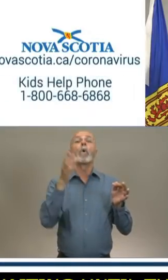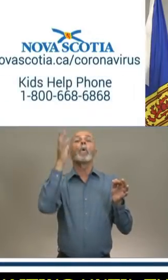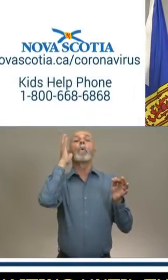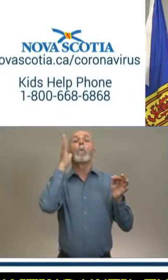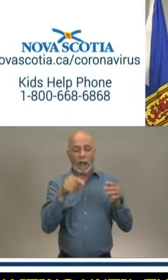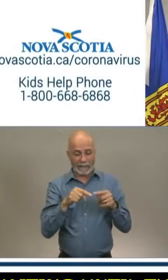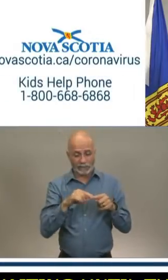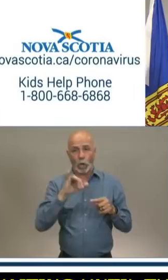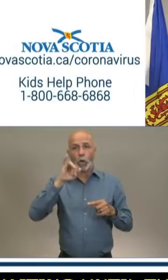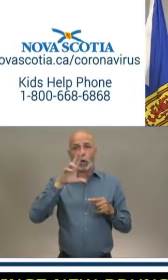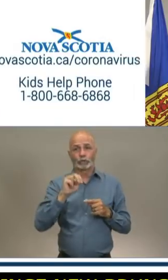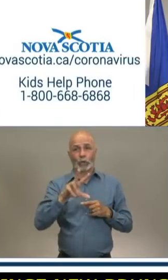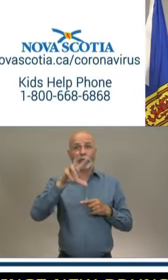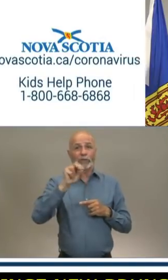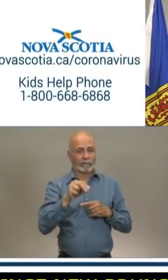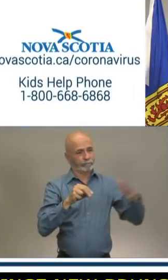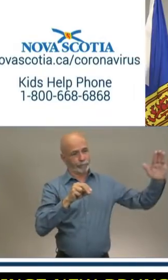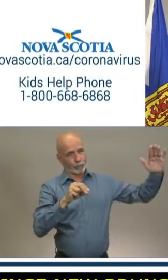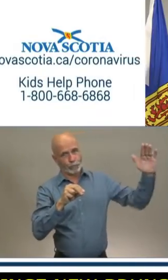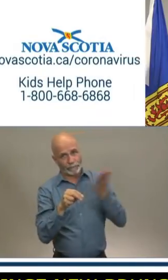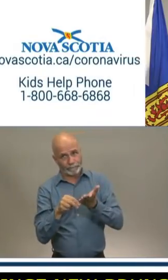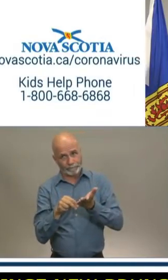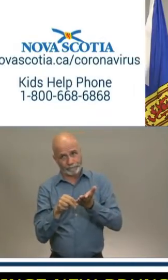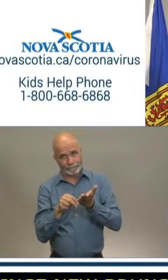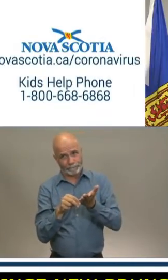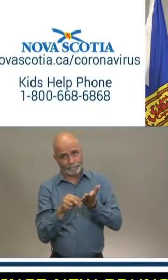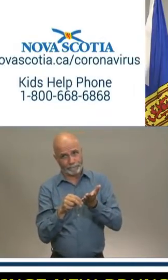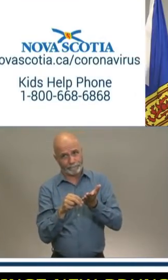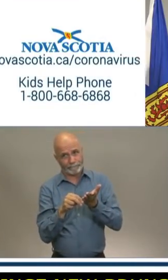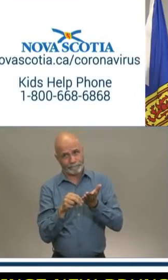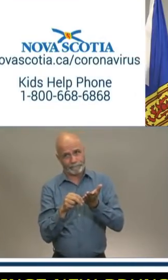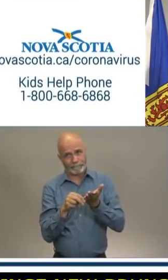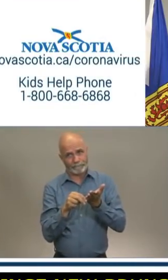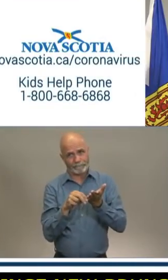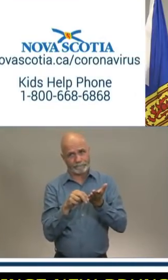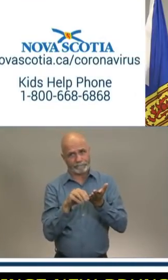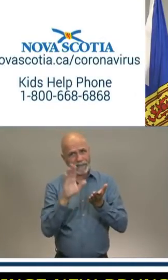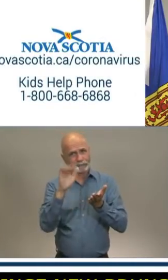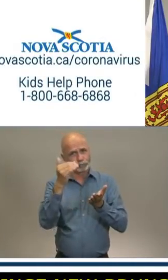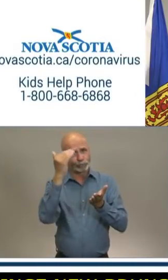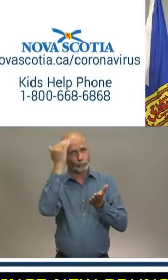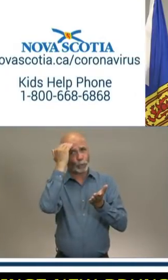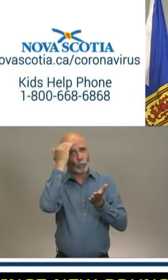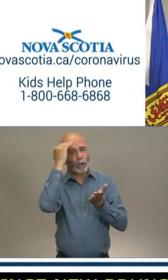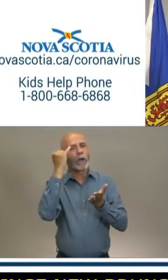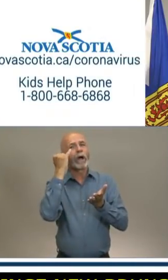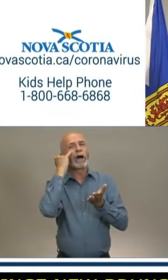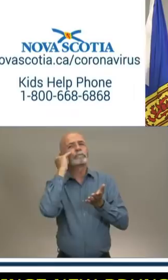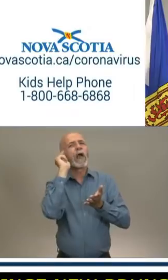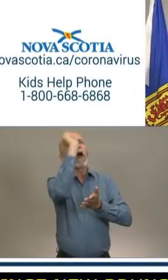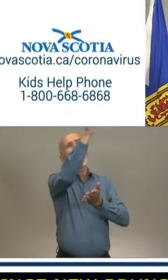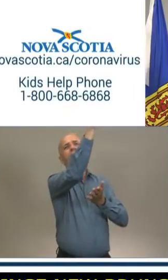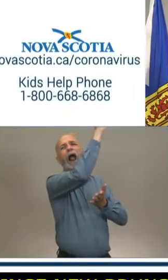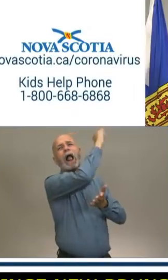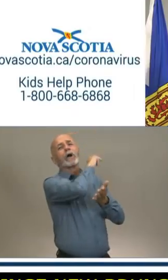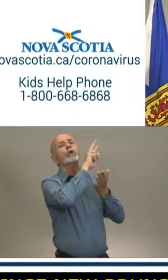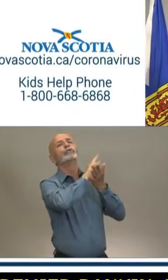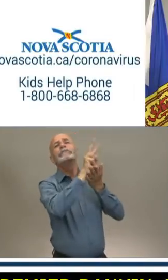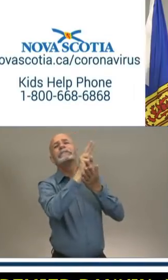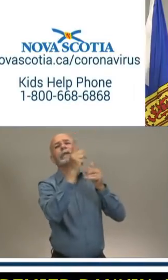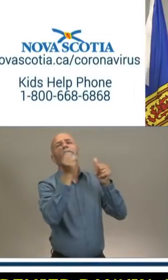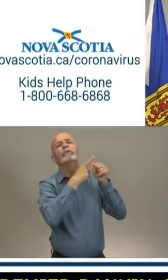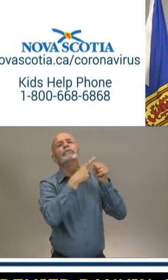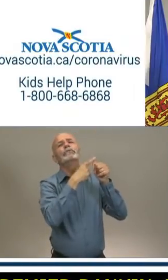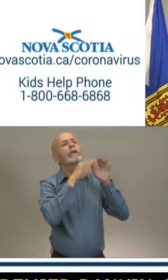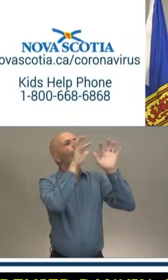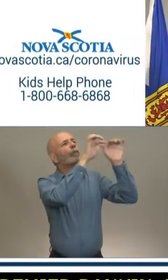to New Brunswickers on June 30th. How can you be sure that we'll open if we're waiting 2 weeks to kind of see what happens?